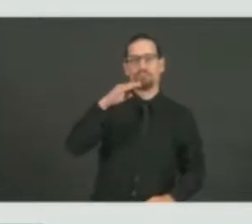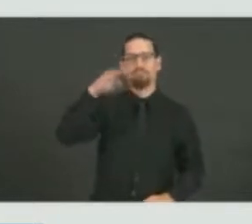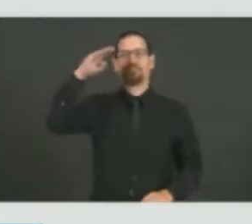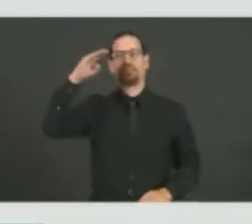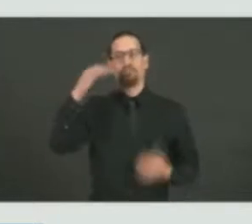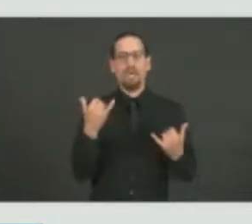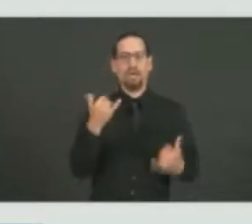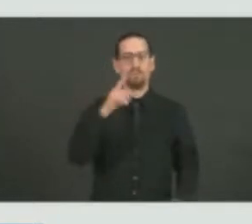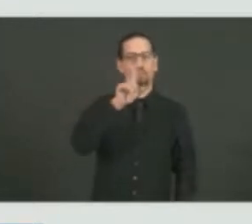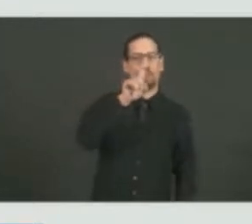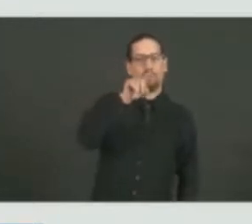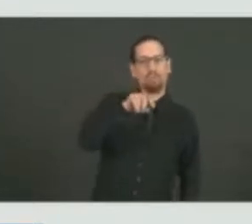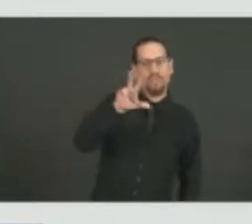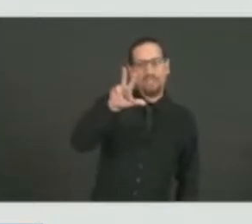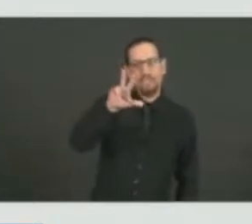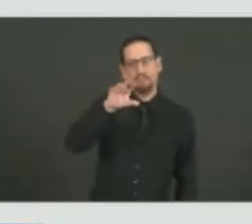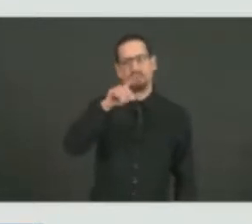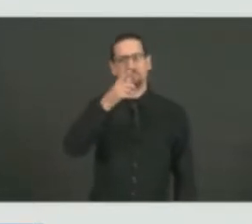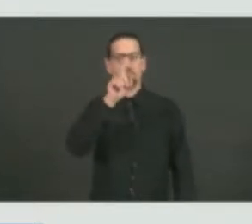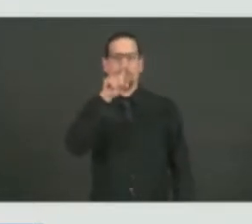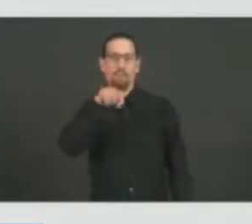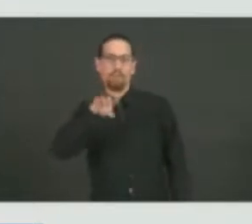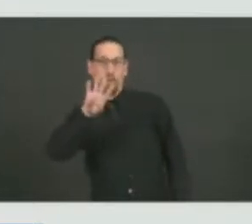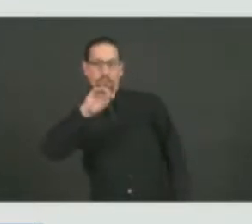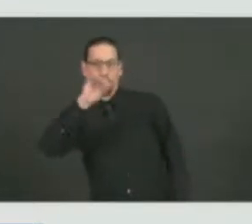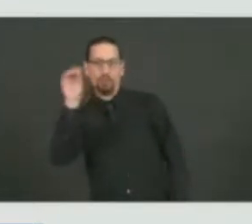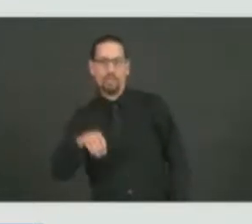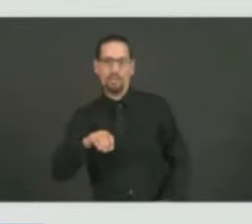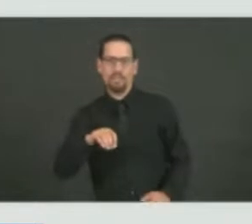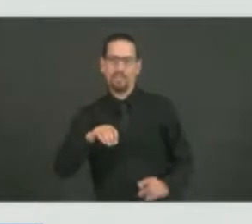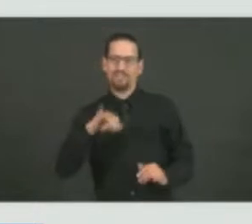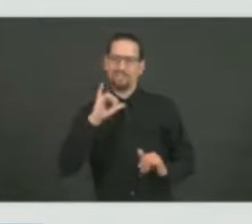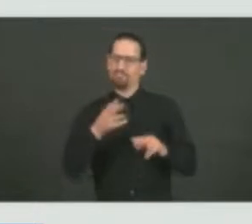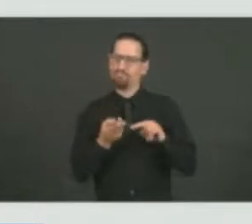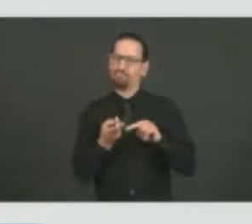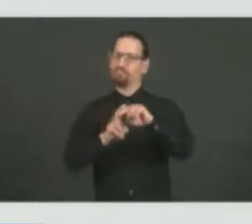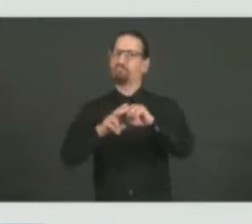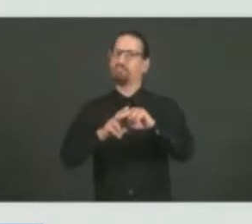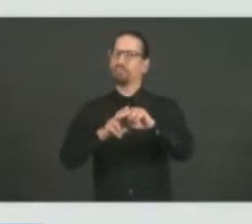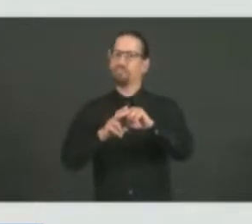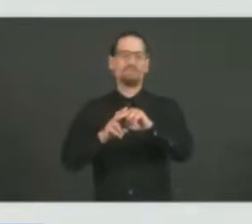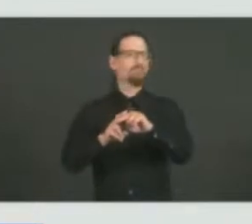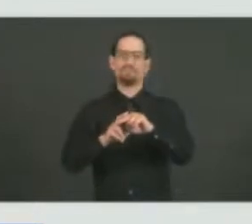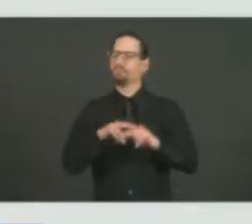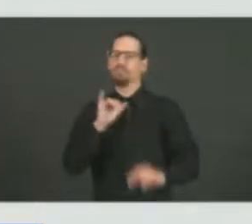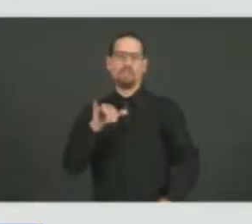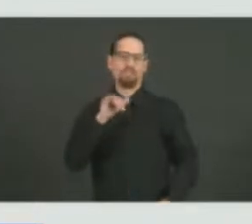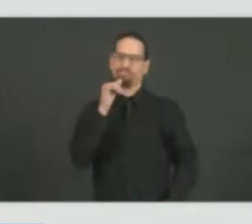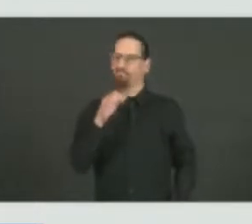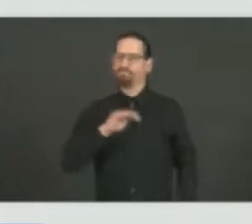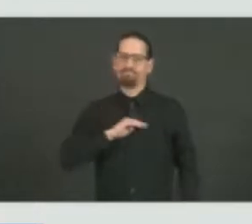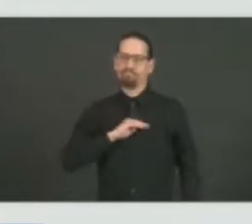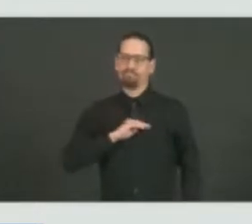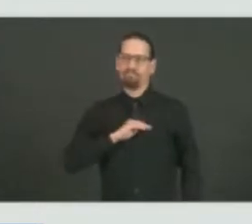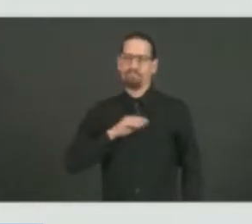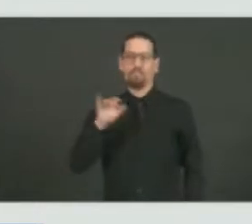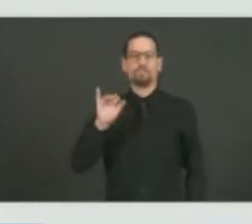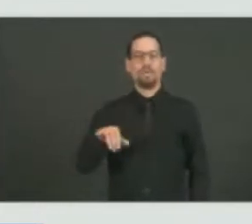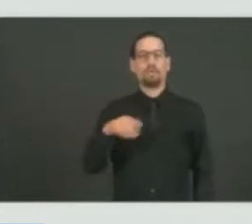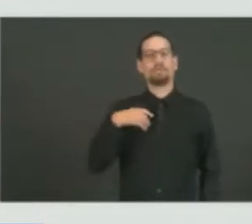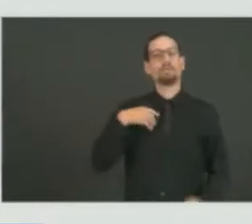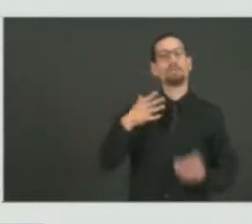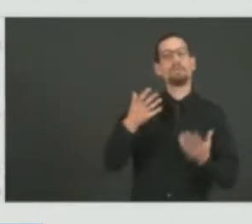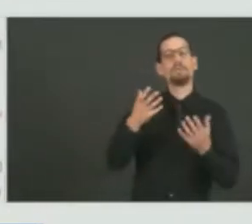or 1.4. And we believe that that increase is 100%